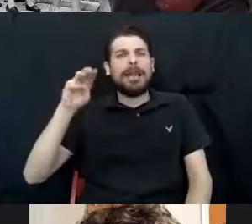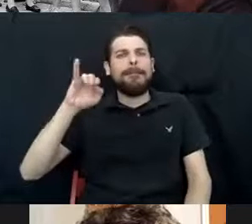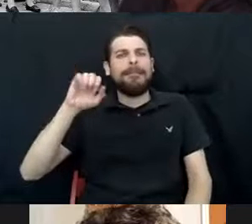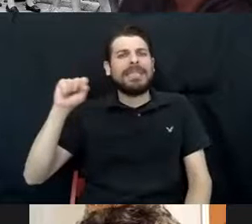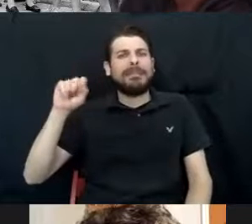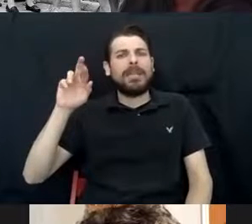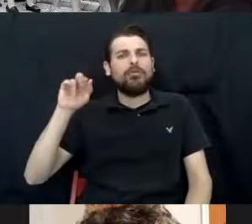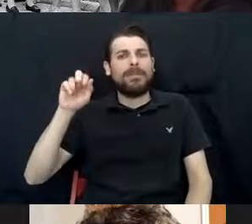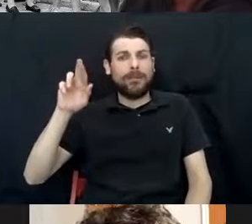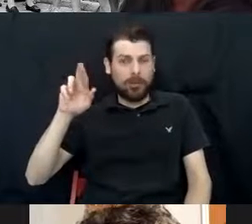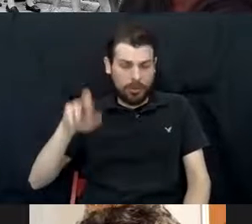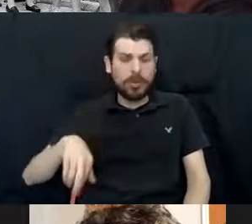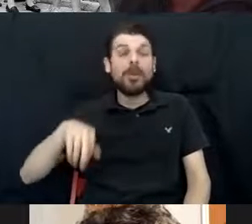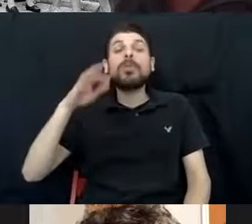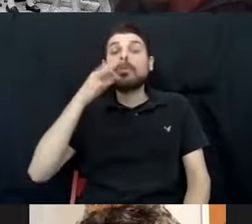the background history of it.